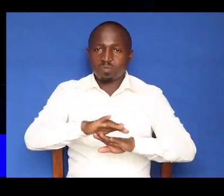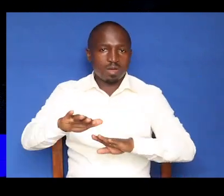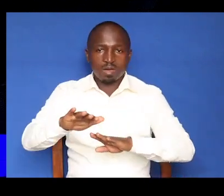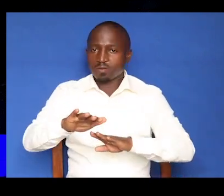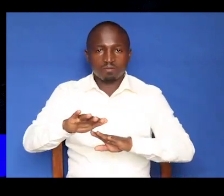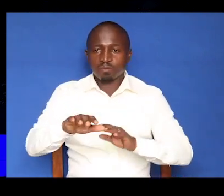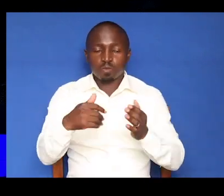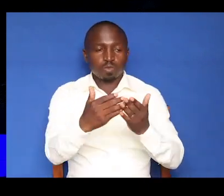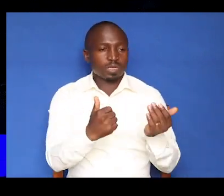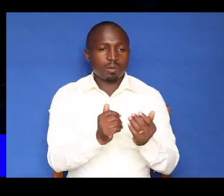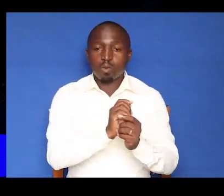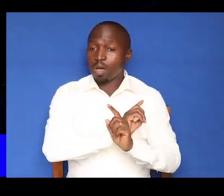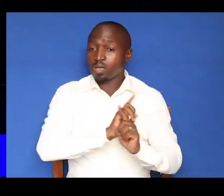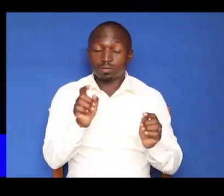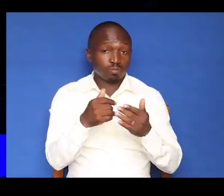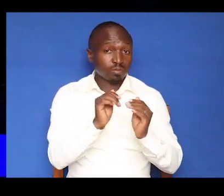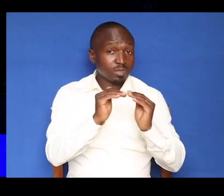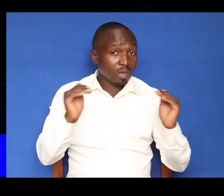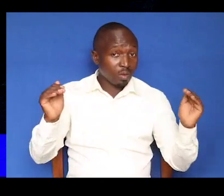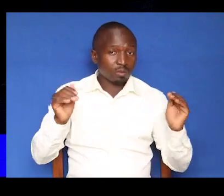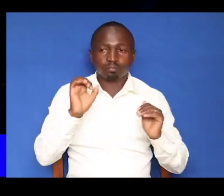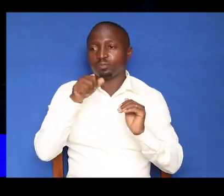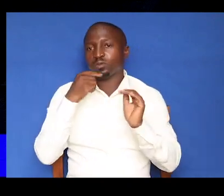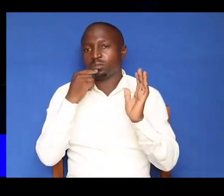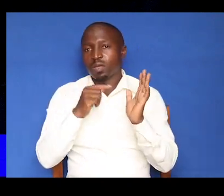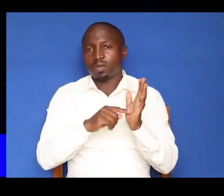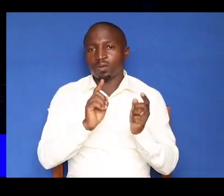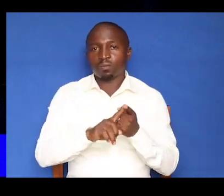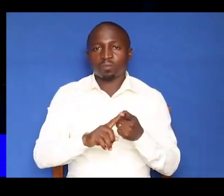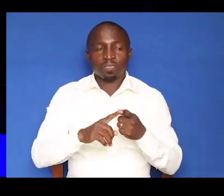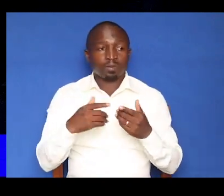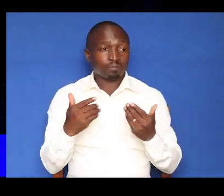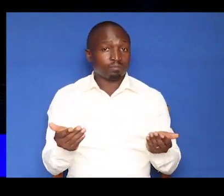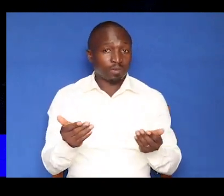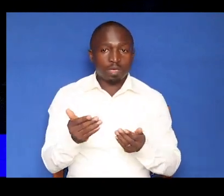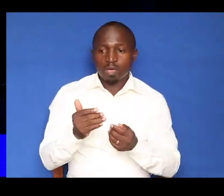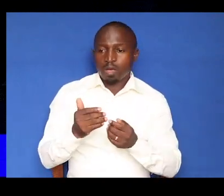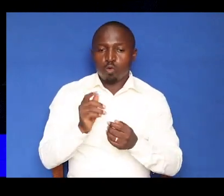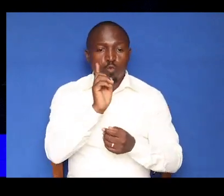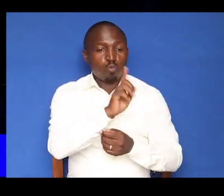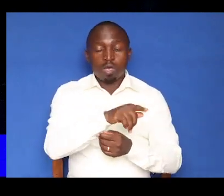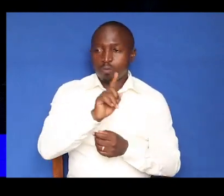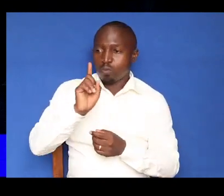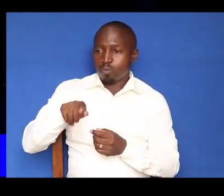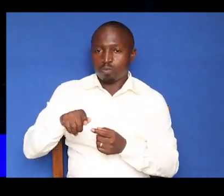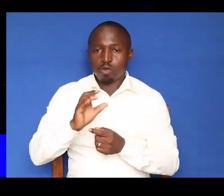environment. By being not even, that's why distribution of coral